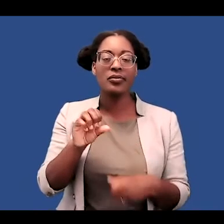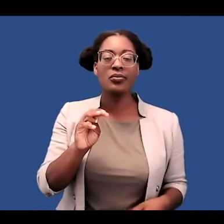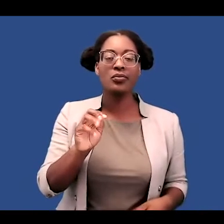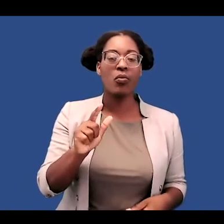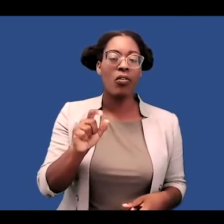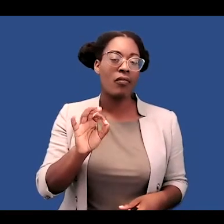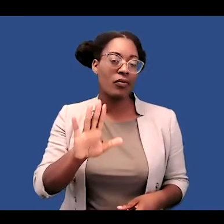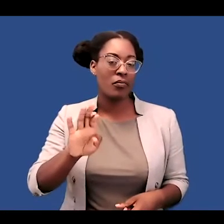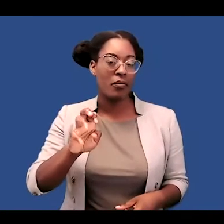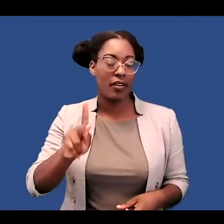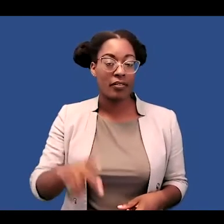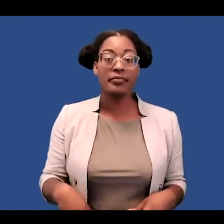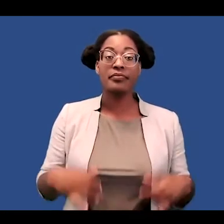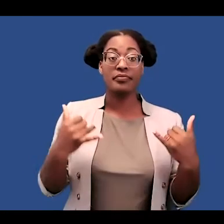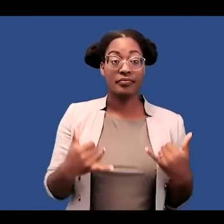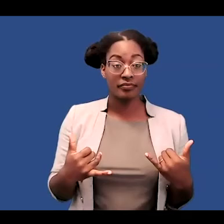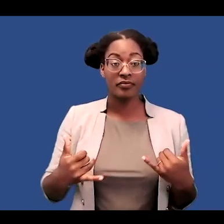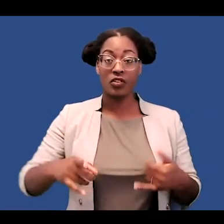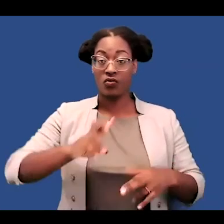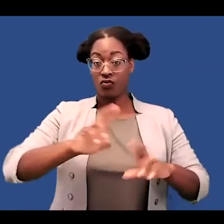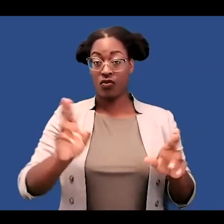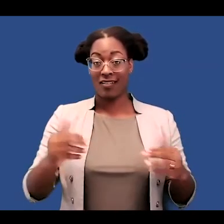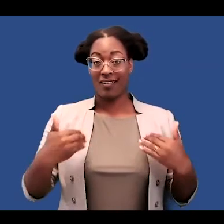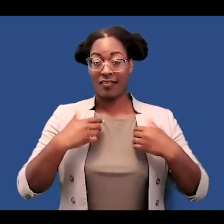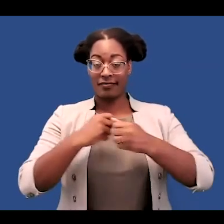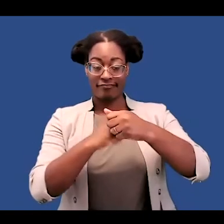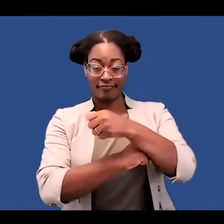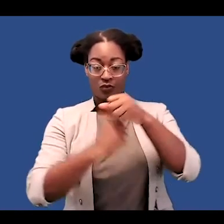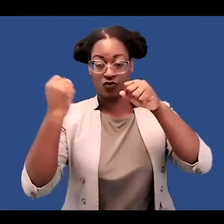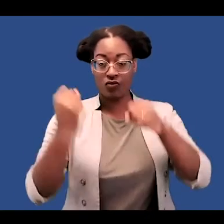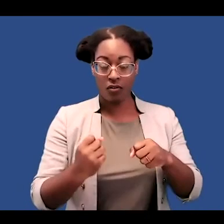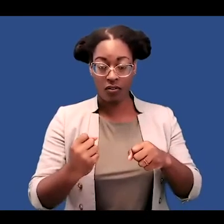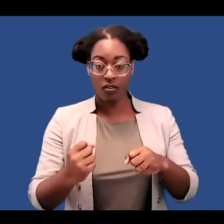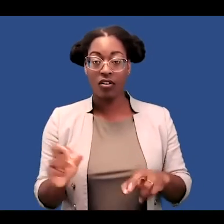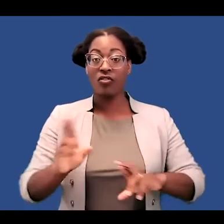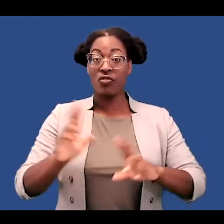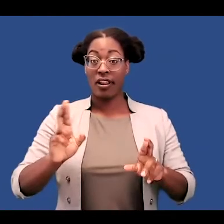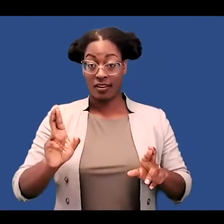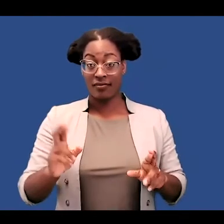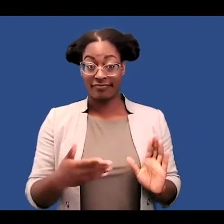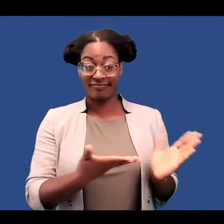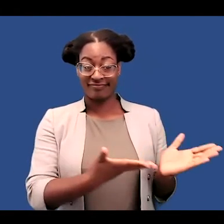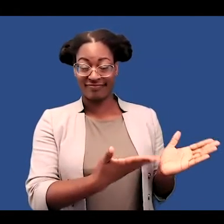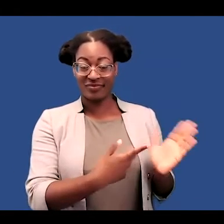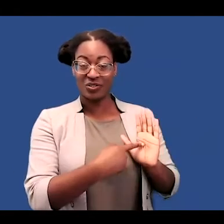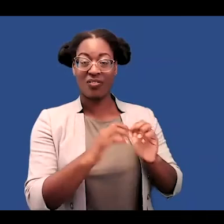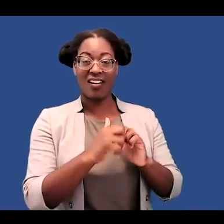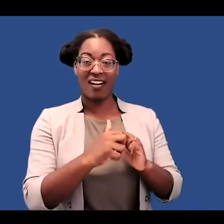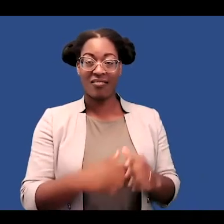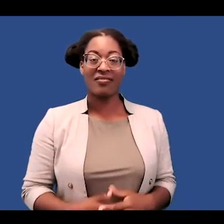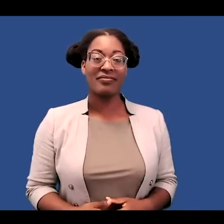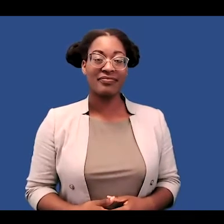1 foot forward slightly to give yourself a solid foundation. Wind up by holding the hoop and turning your body in